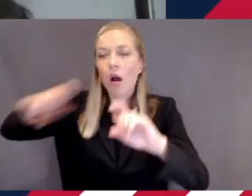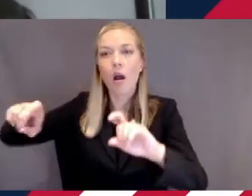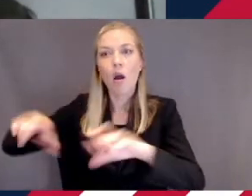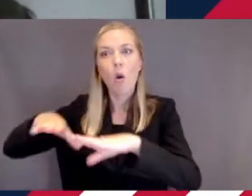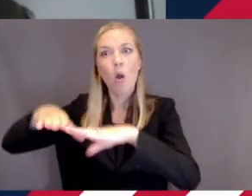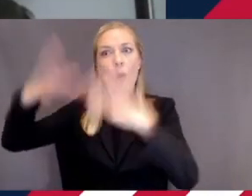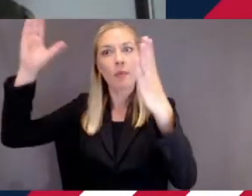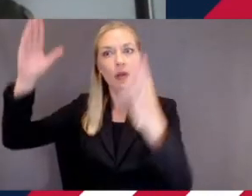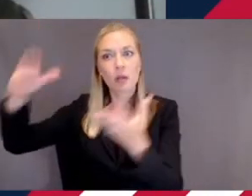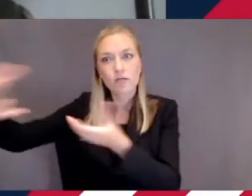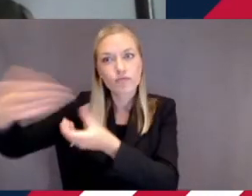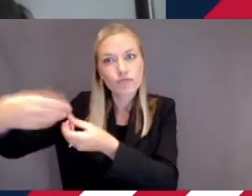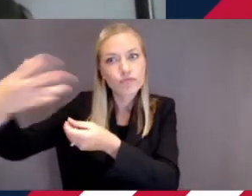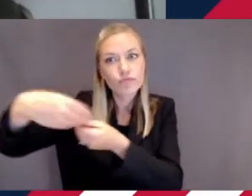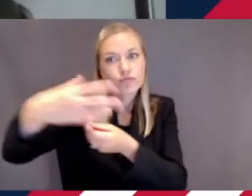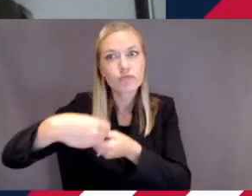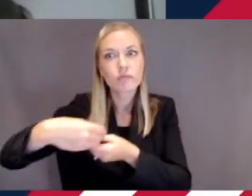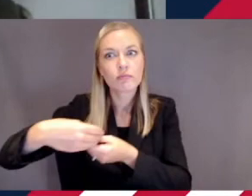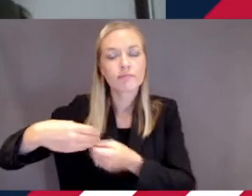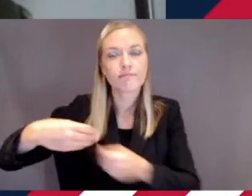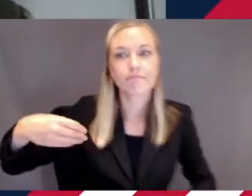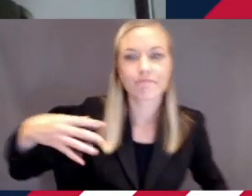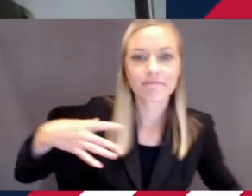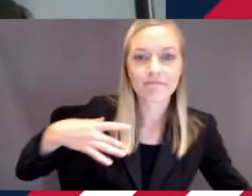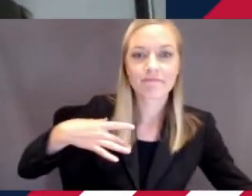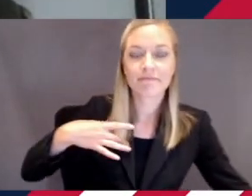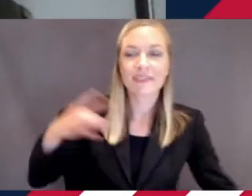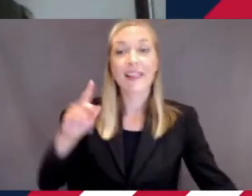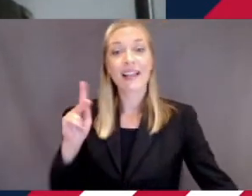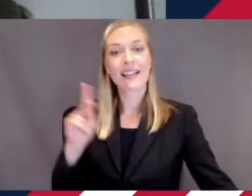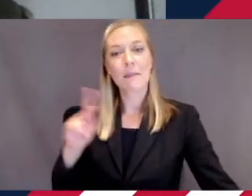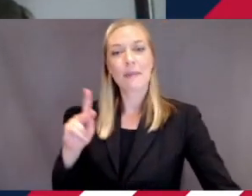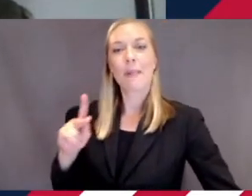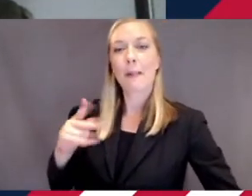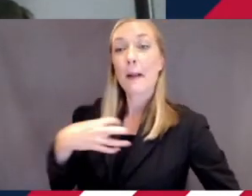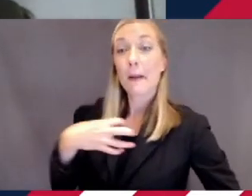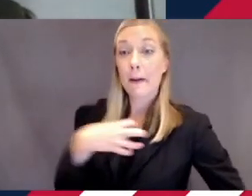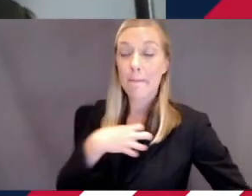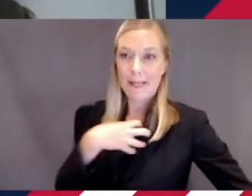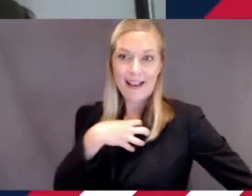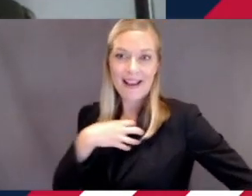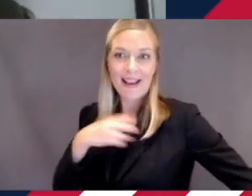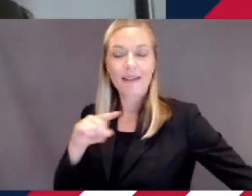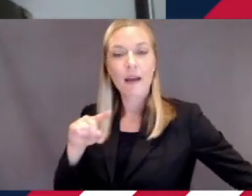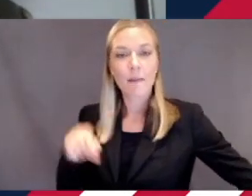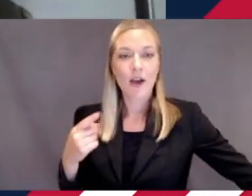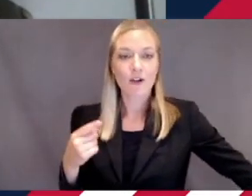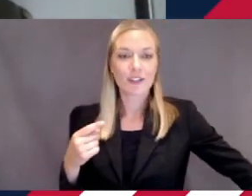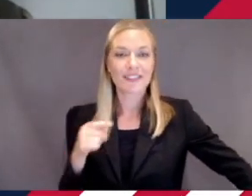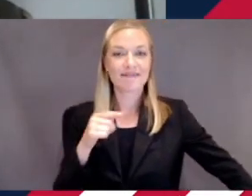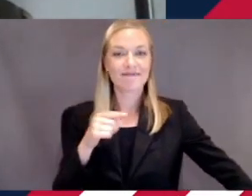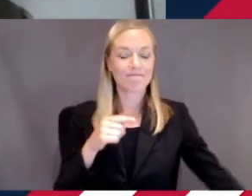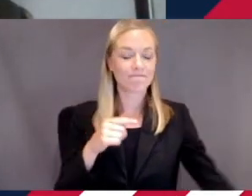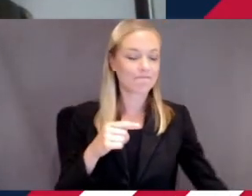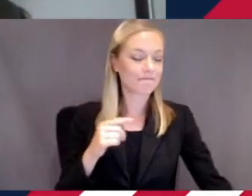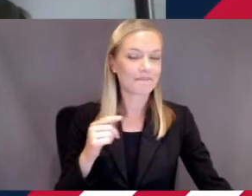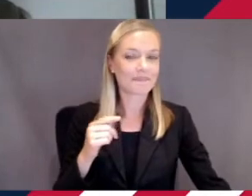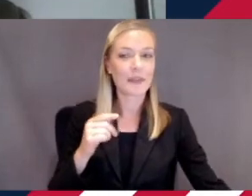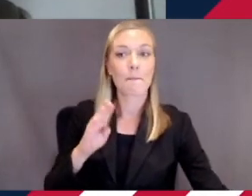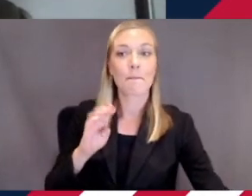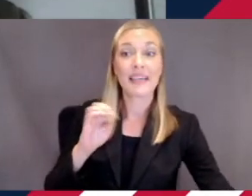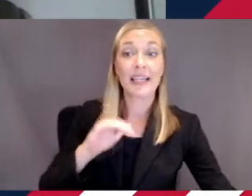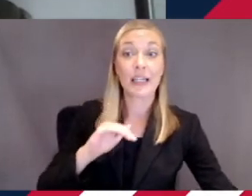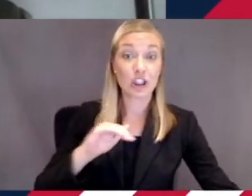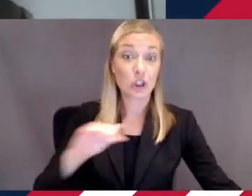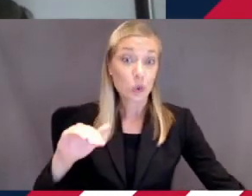being excluded, etc. But particularly with the movements that have been taken to replace caucuses with primaries and with further things that were